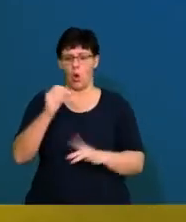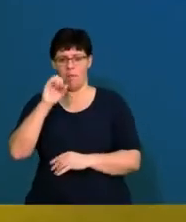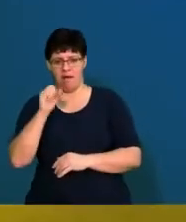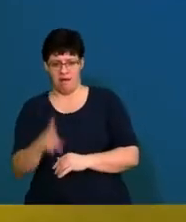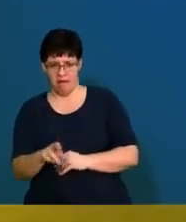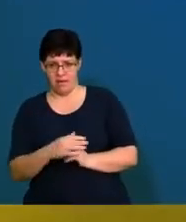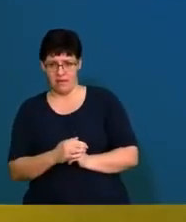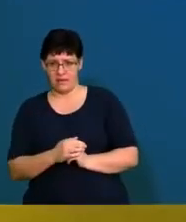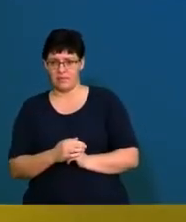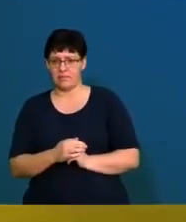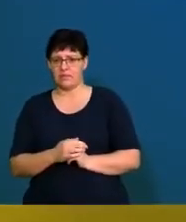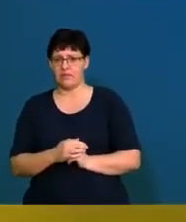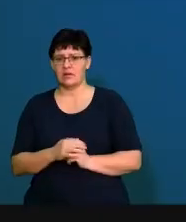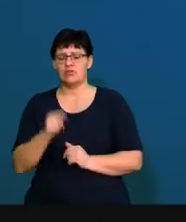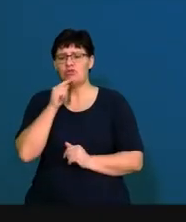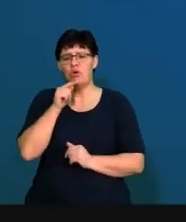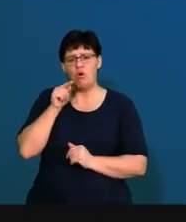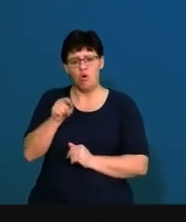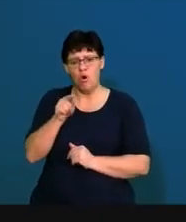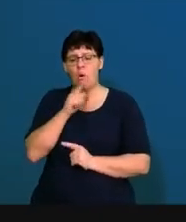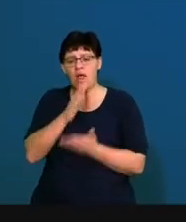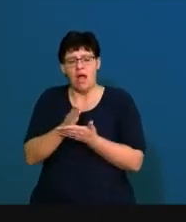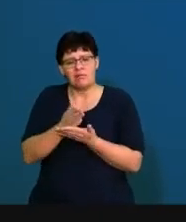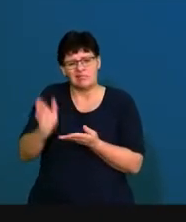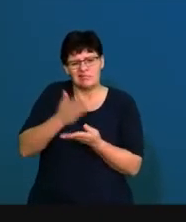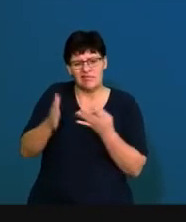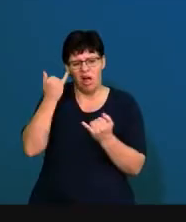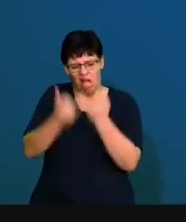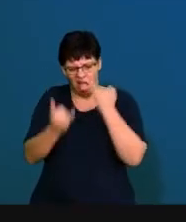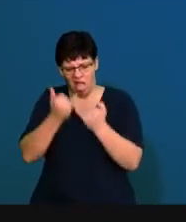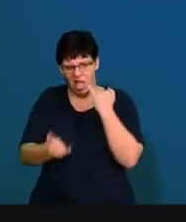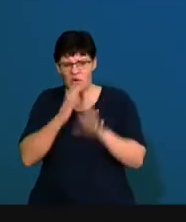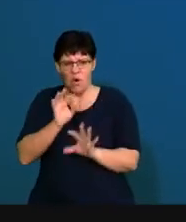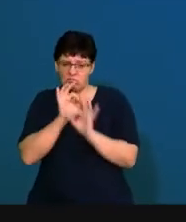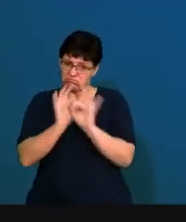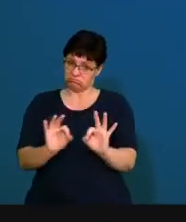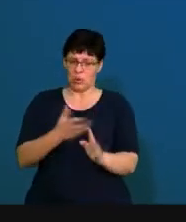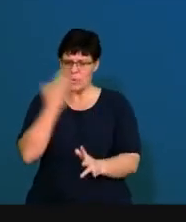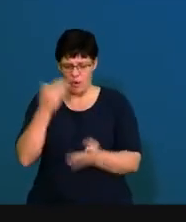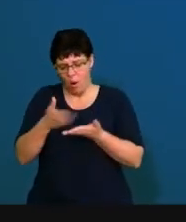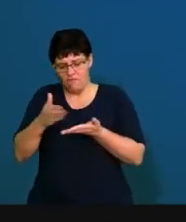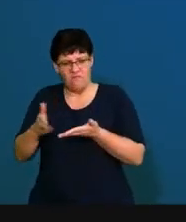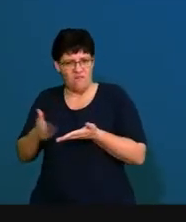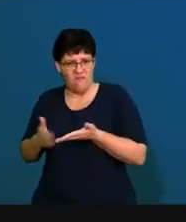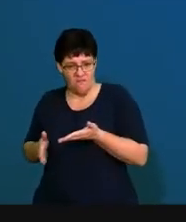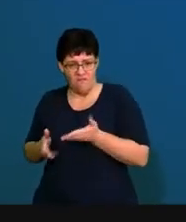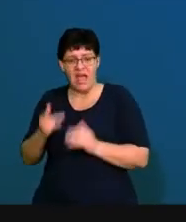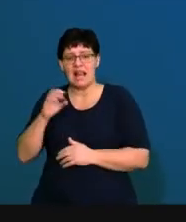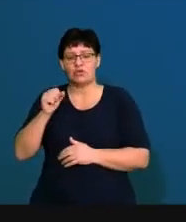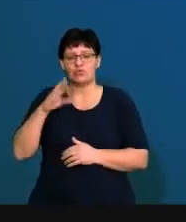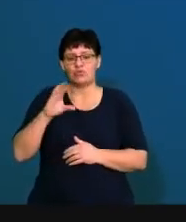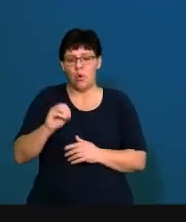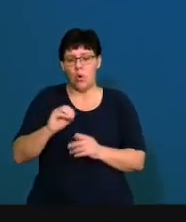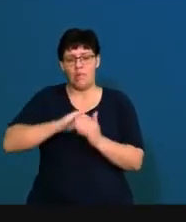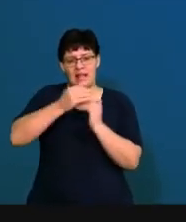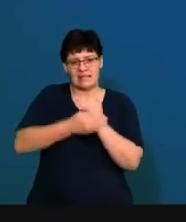So in electro-refining, we are actually removing impurities. So in both cases,